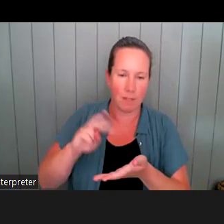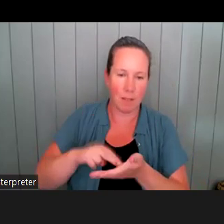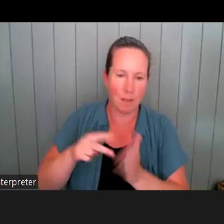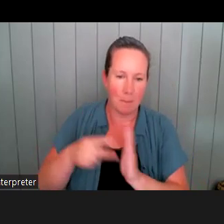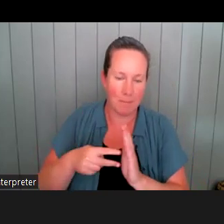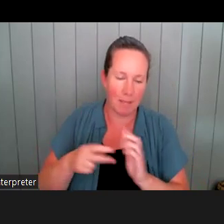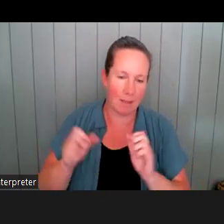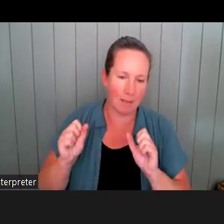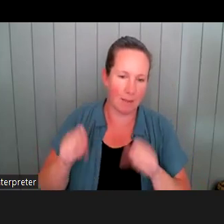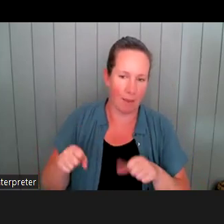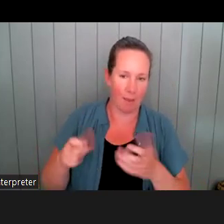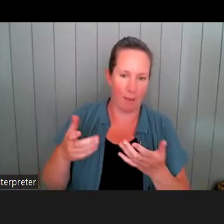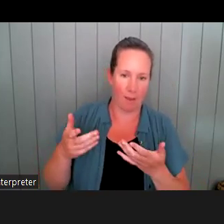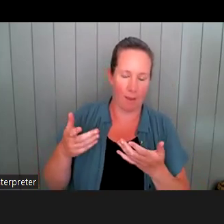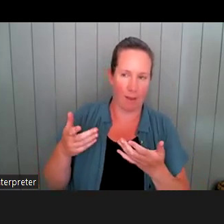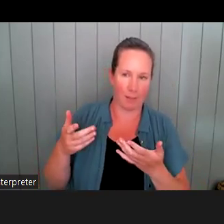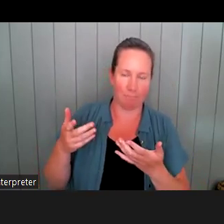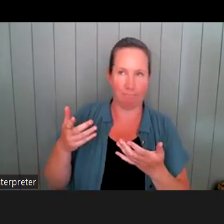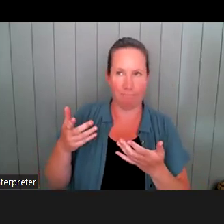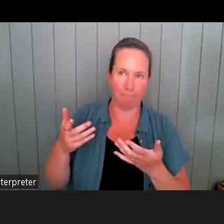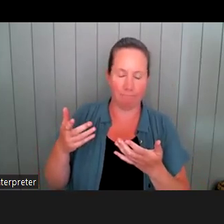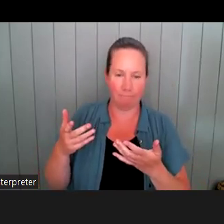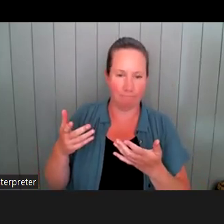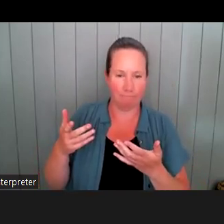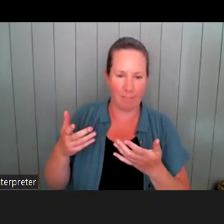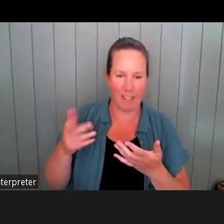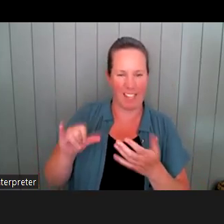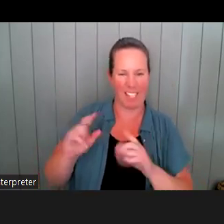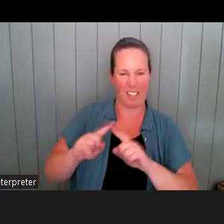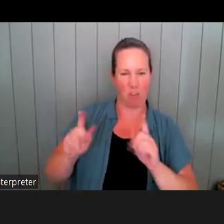a job in more in that level.